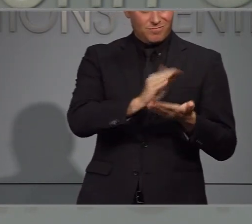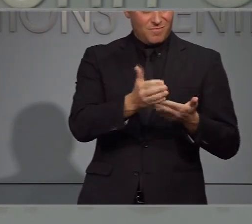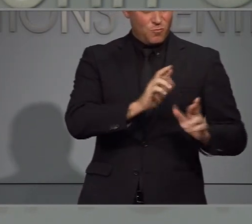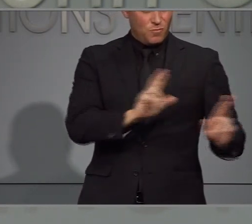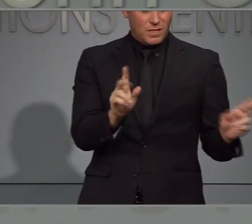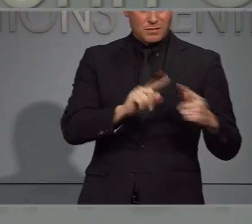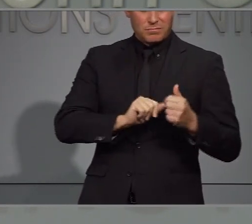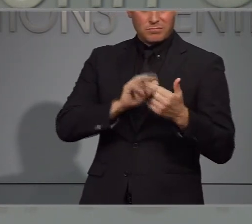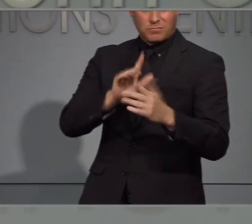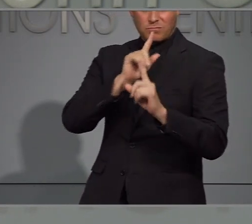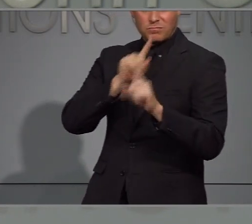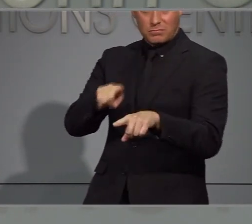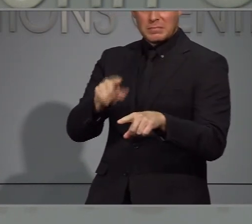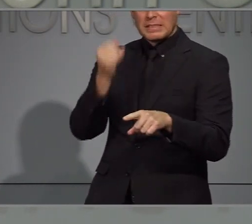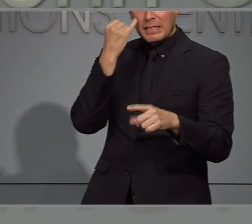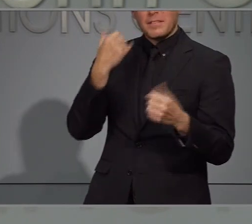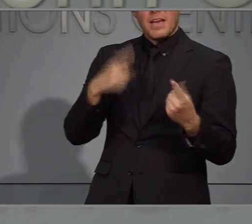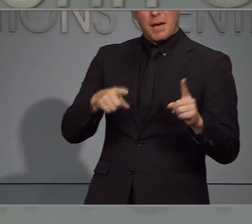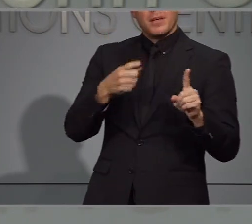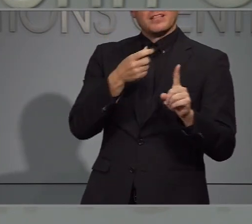have multiple storms?